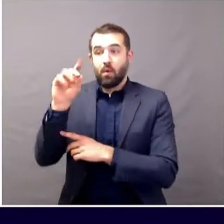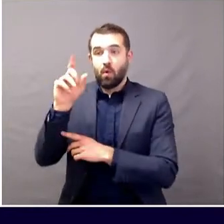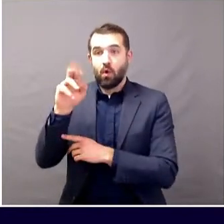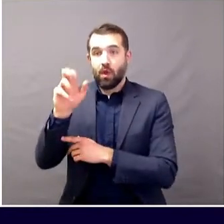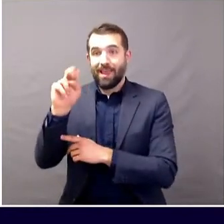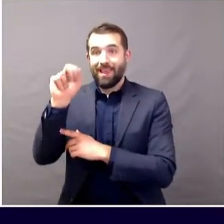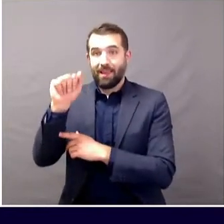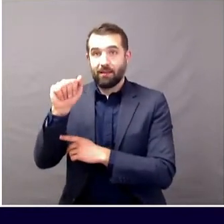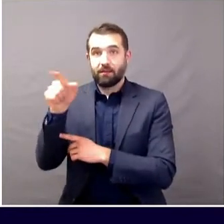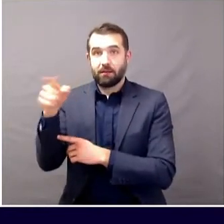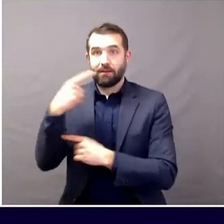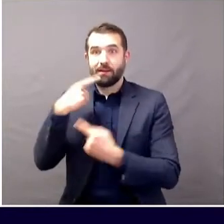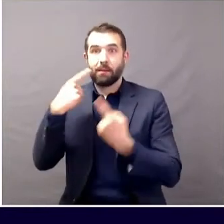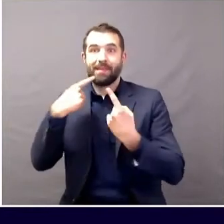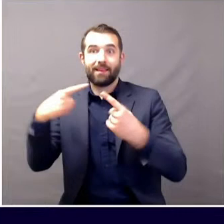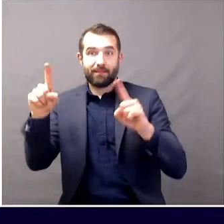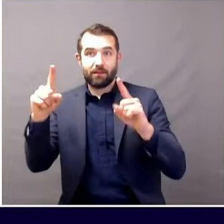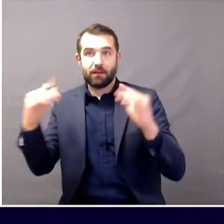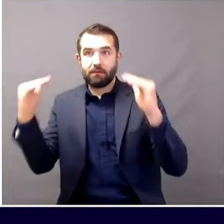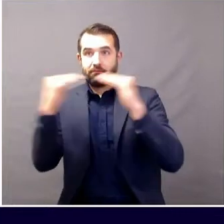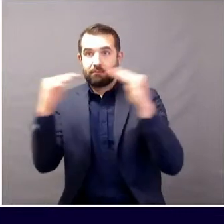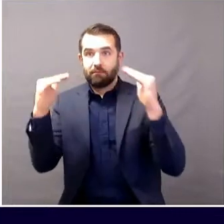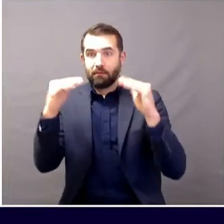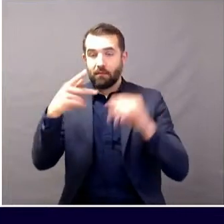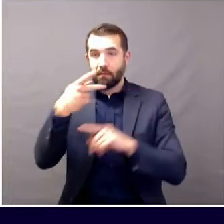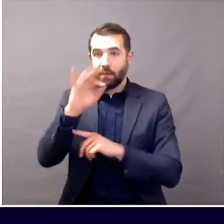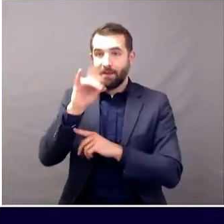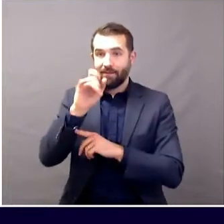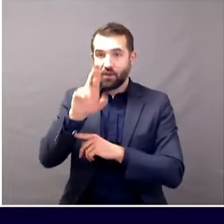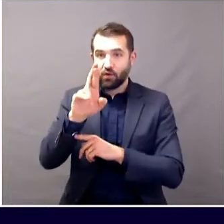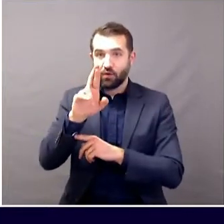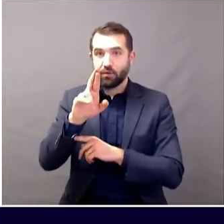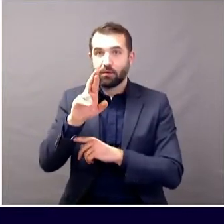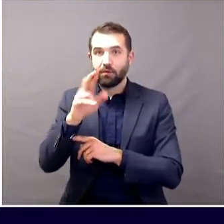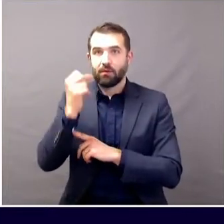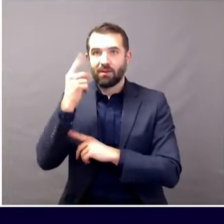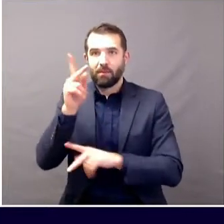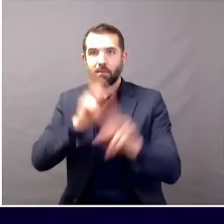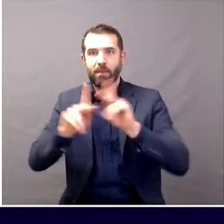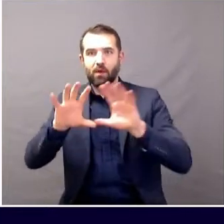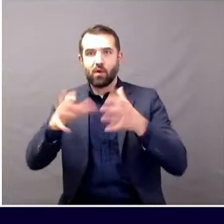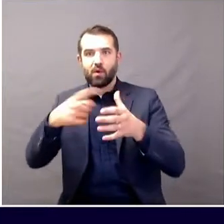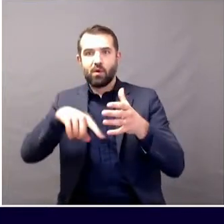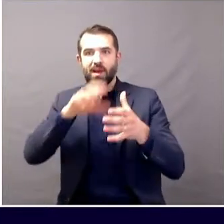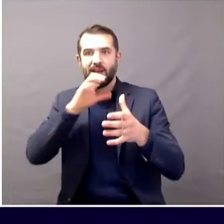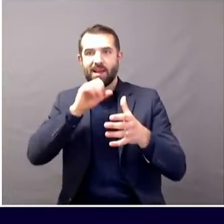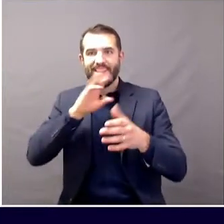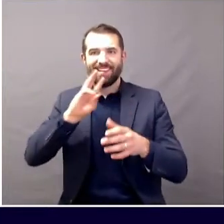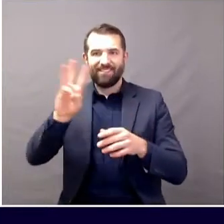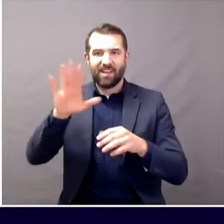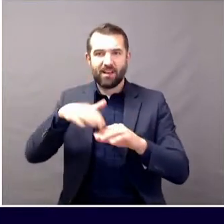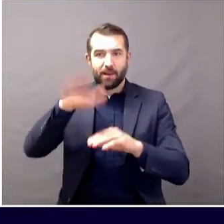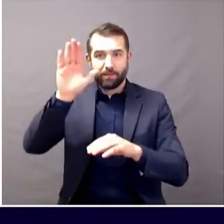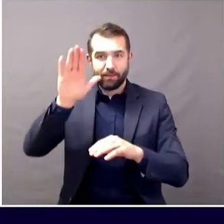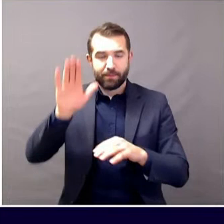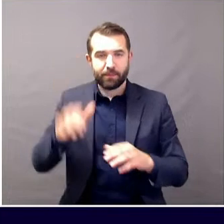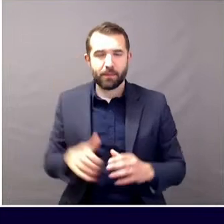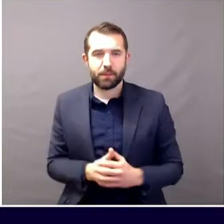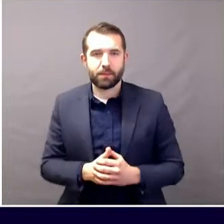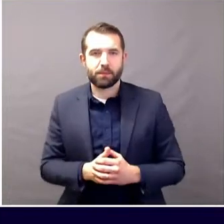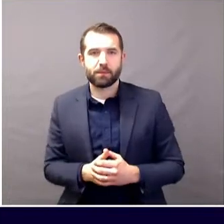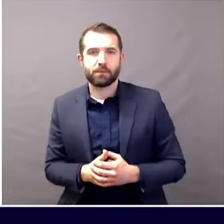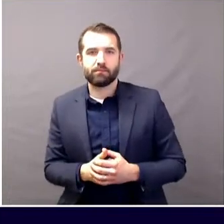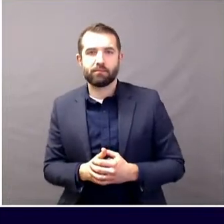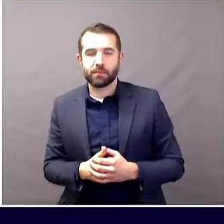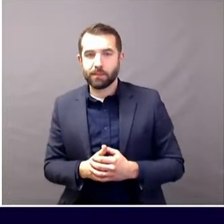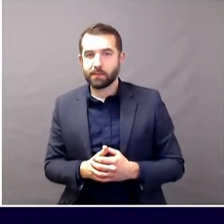age 65. So the former question, Amy, is that we chose to use the Pfizer vaccine